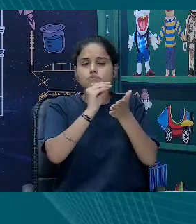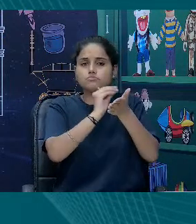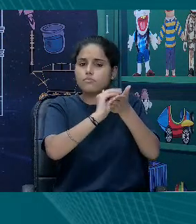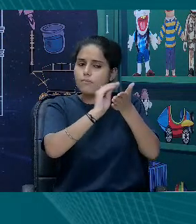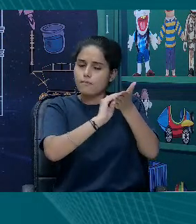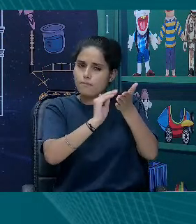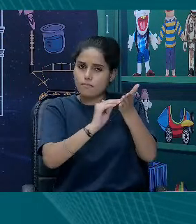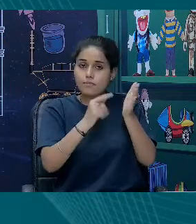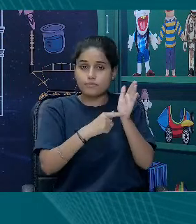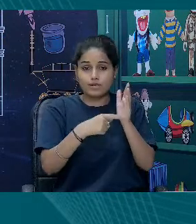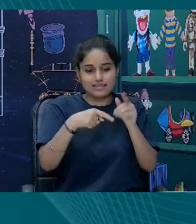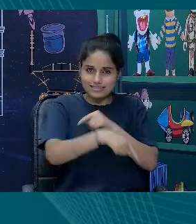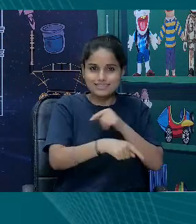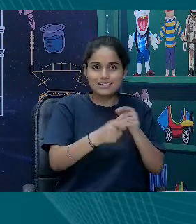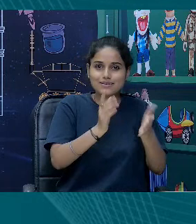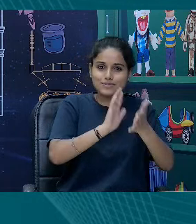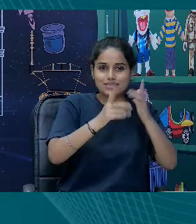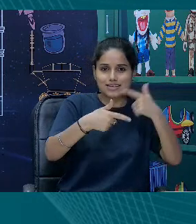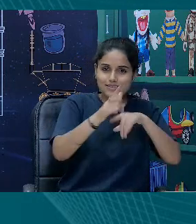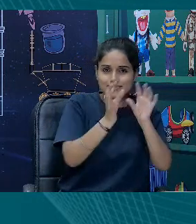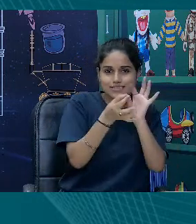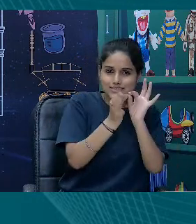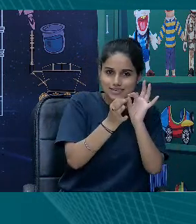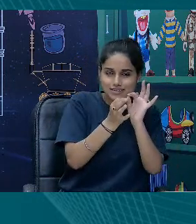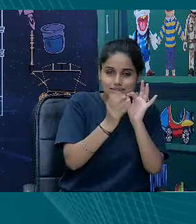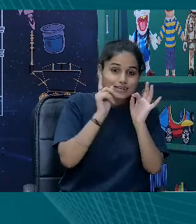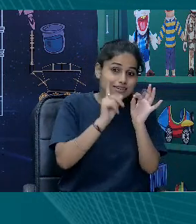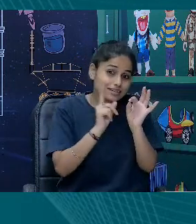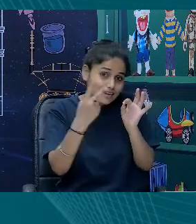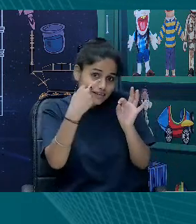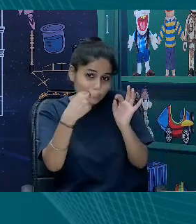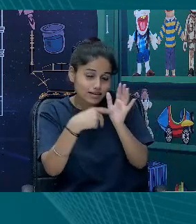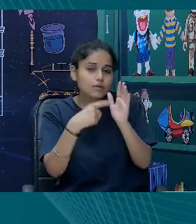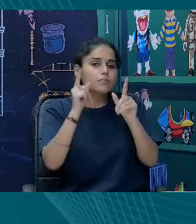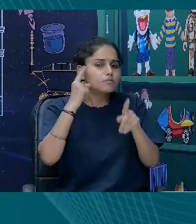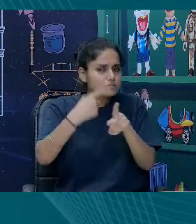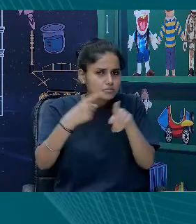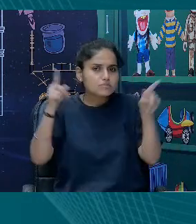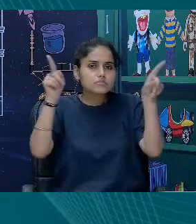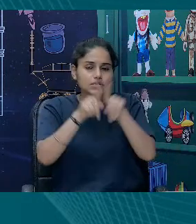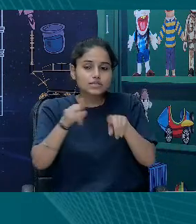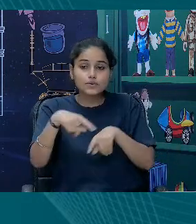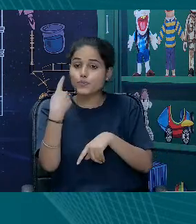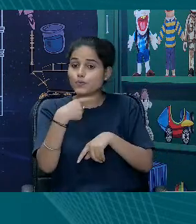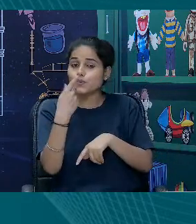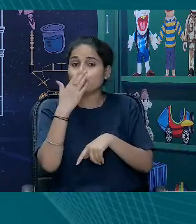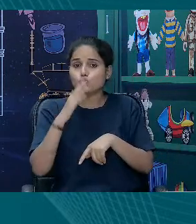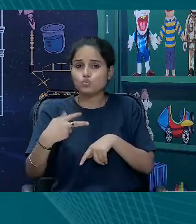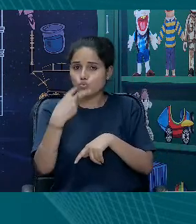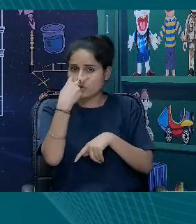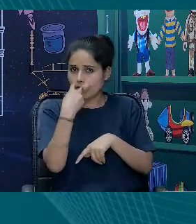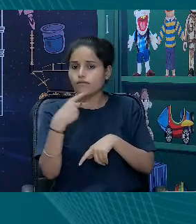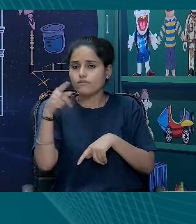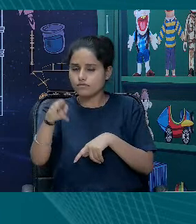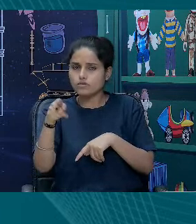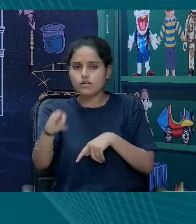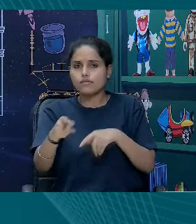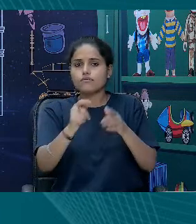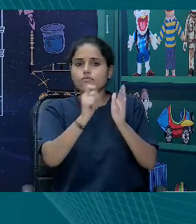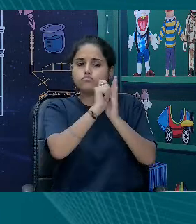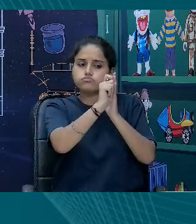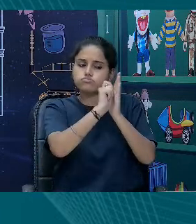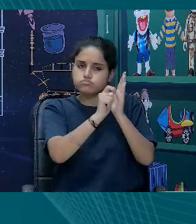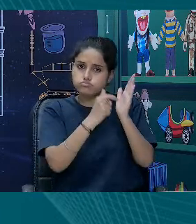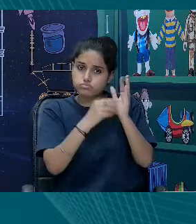have interpreter over here, the Braille text help the student with visual problem in